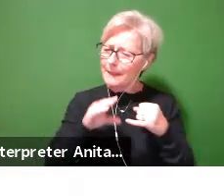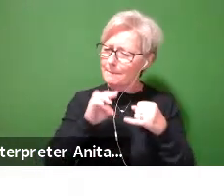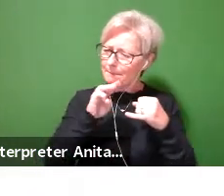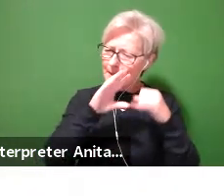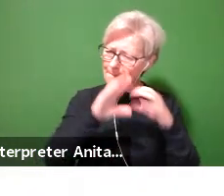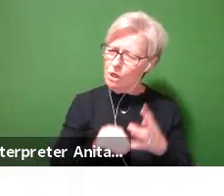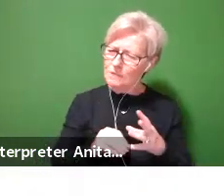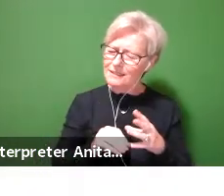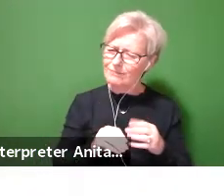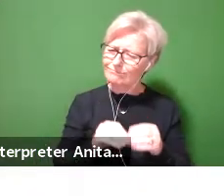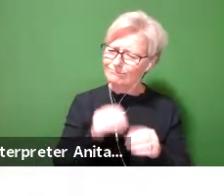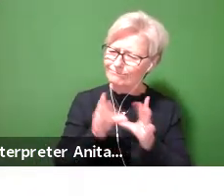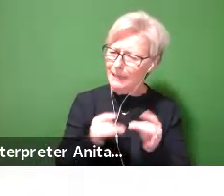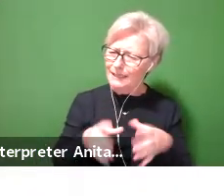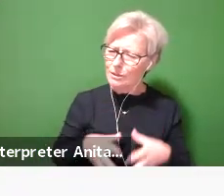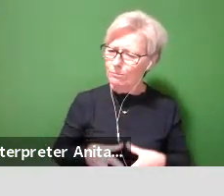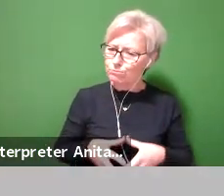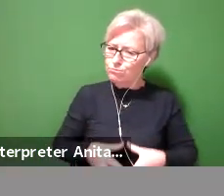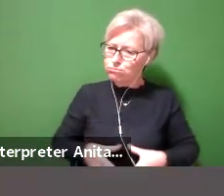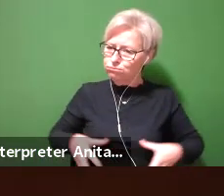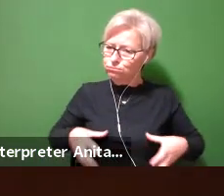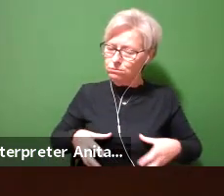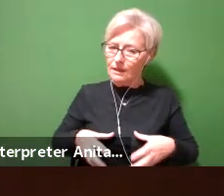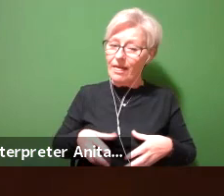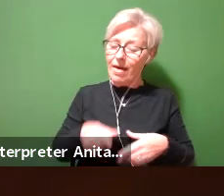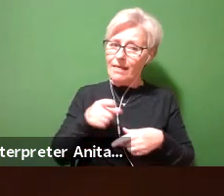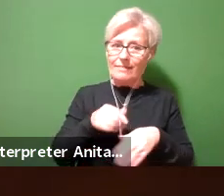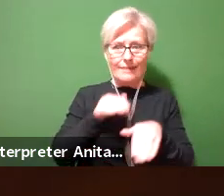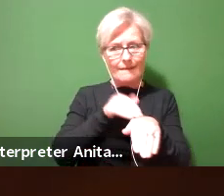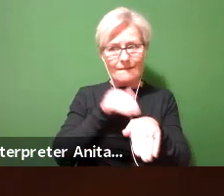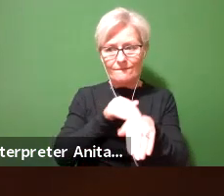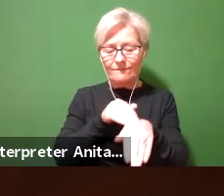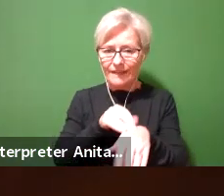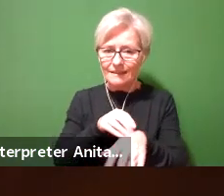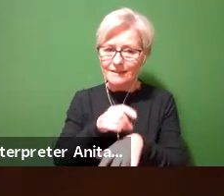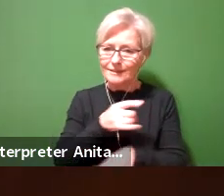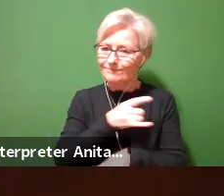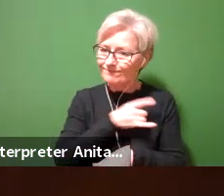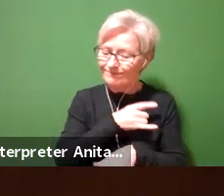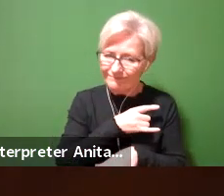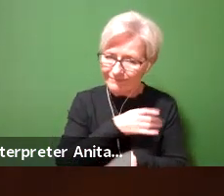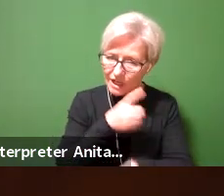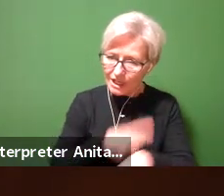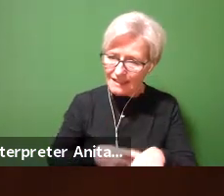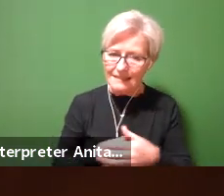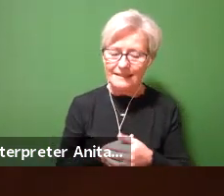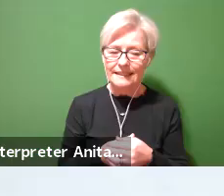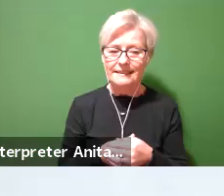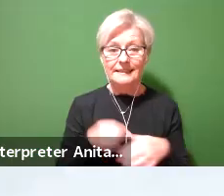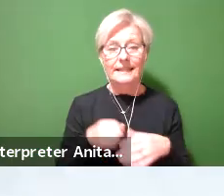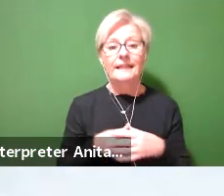of cardiovascular disease and other chronic illness. Choosing healthy options, low-fat cooking